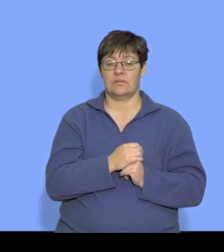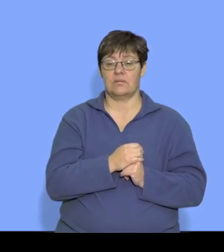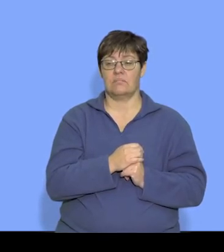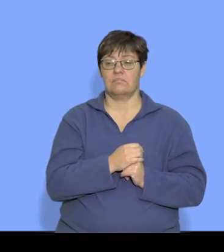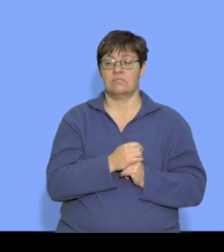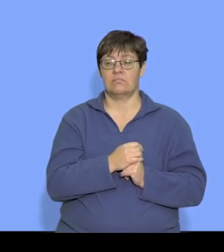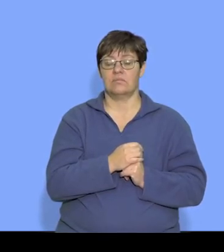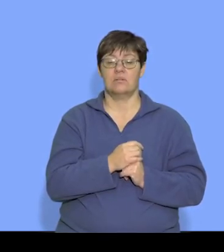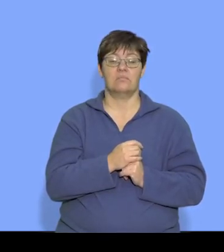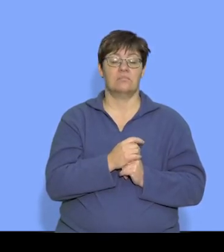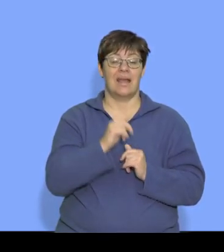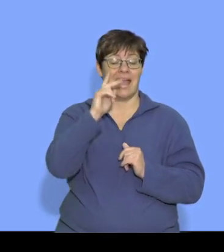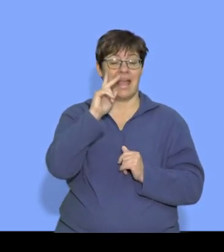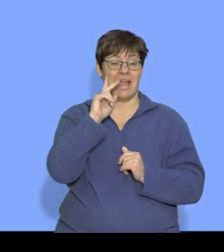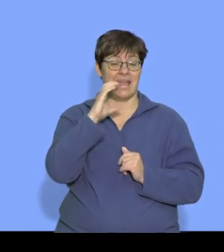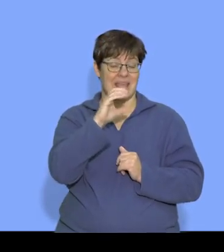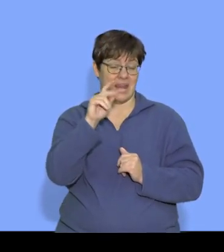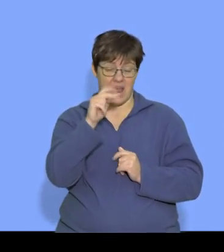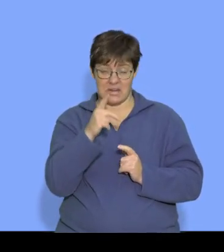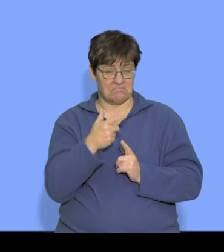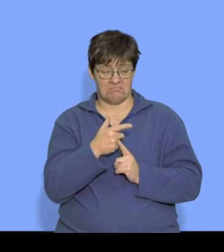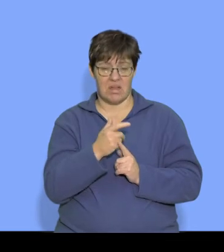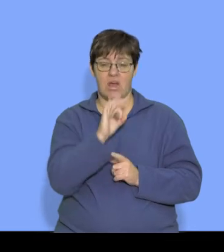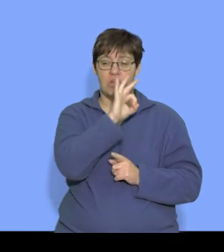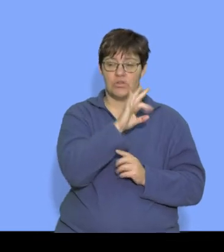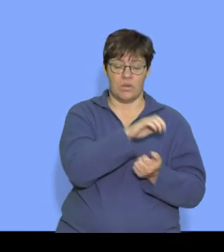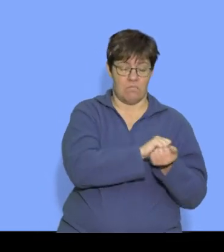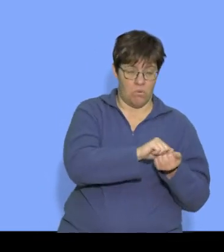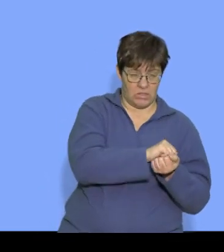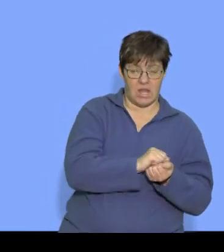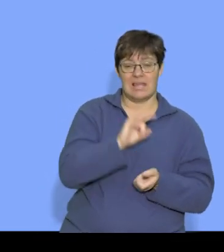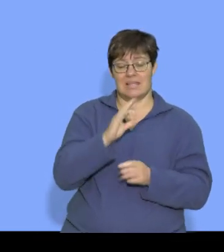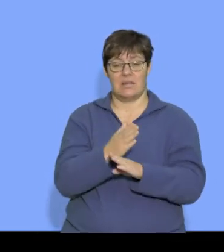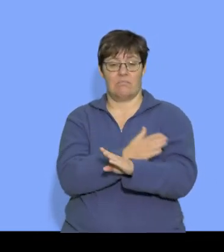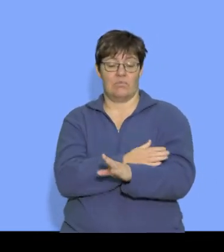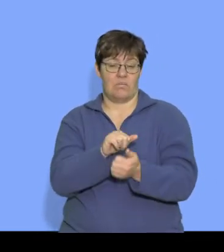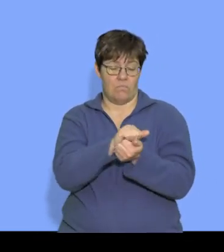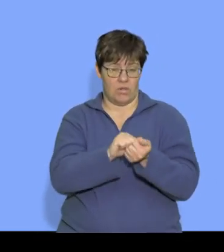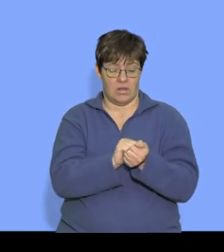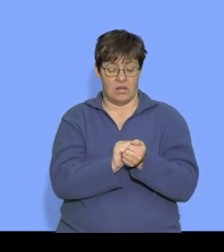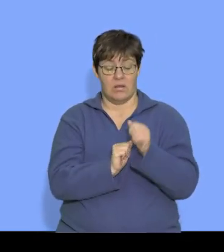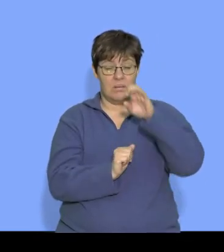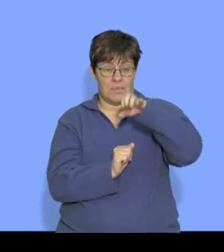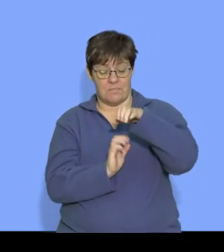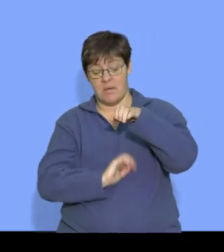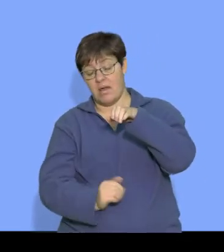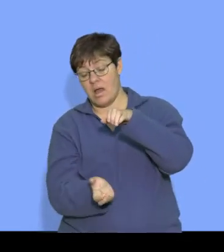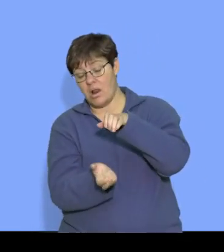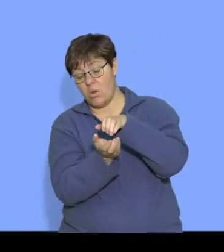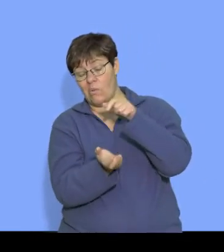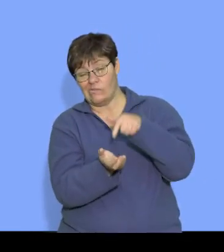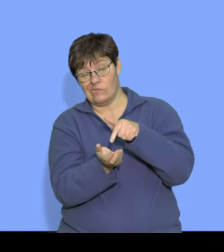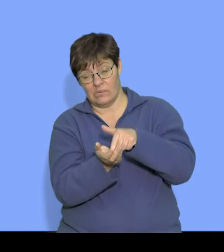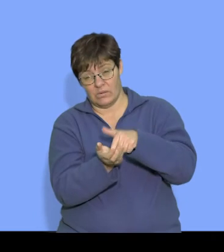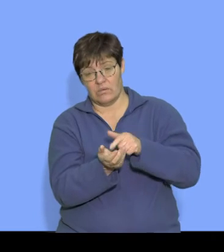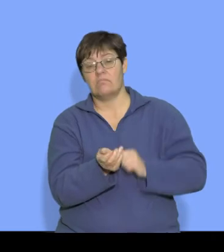jaw. There are no canines, but it has 3 molars and 3 premolars. Okay, when we look at the lower jaw,